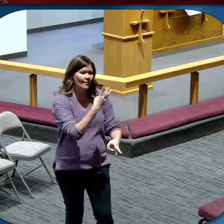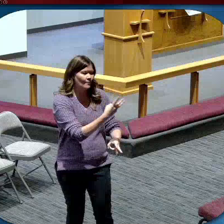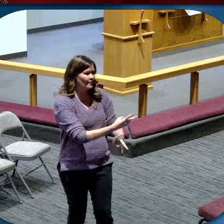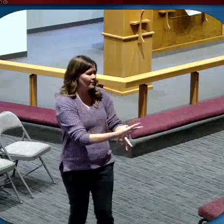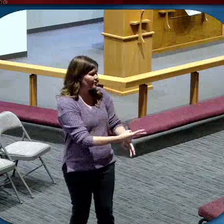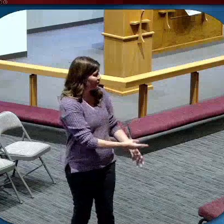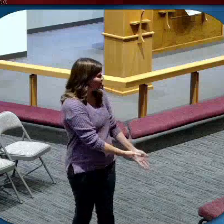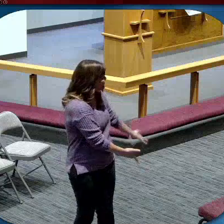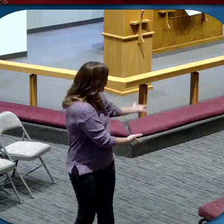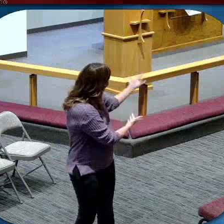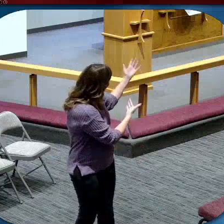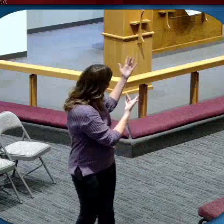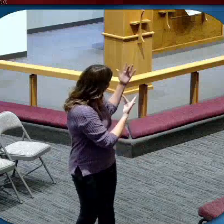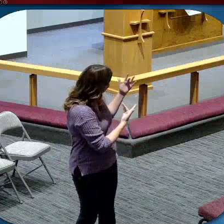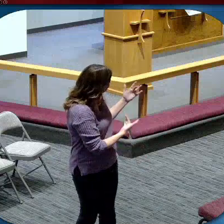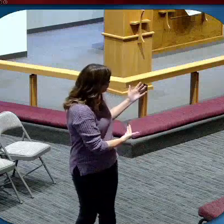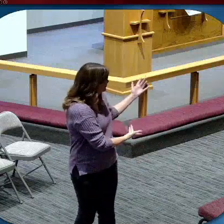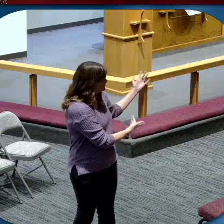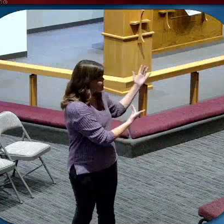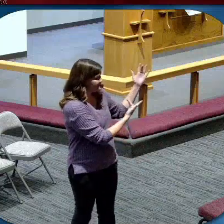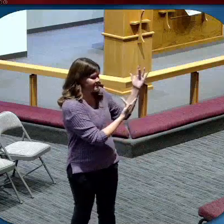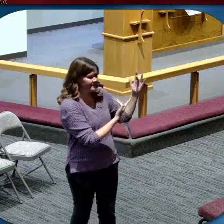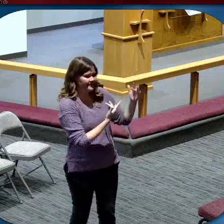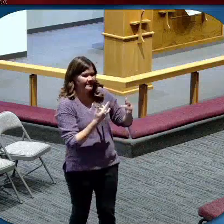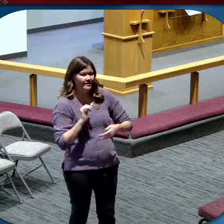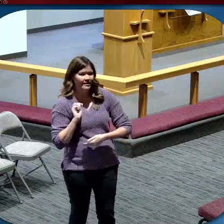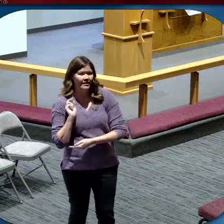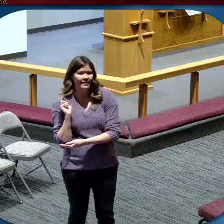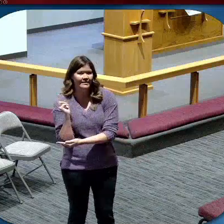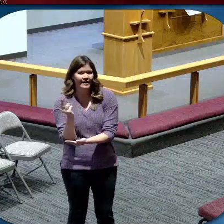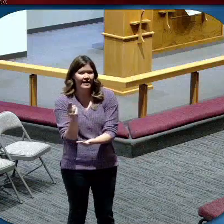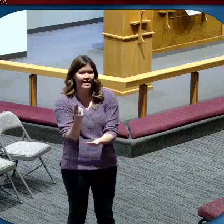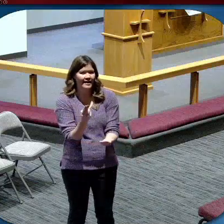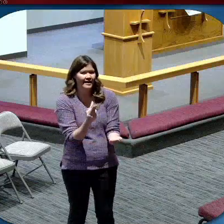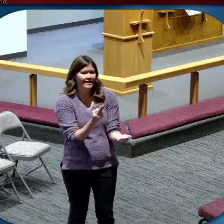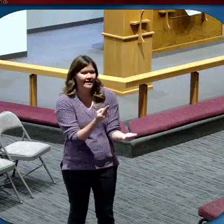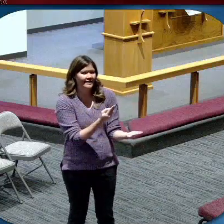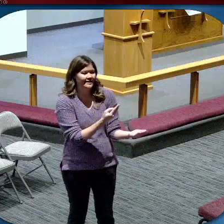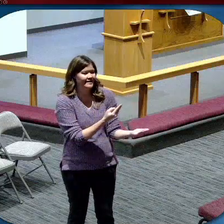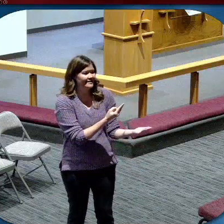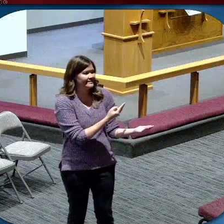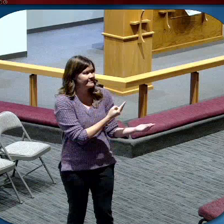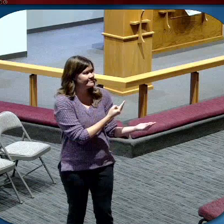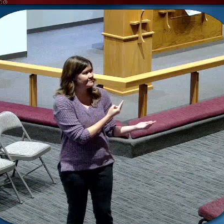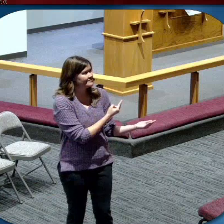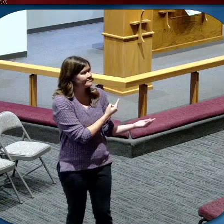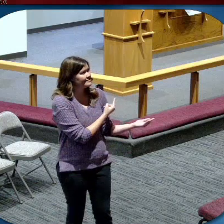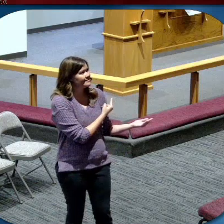Thank you.